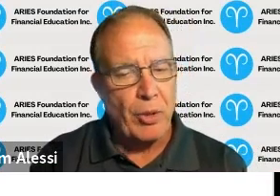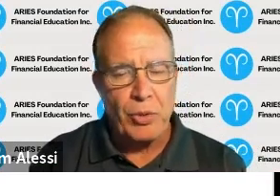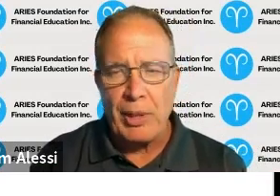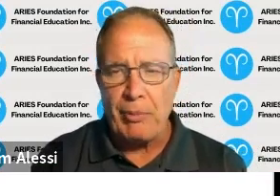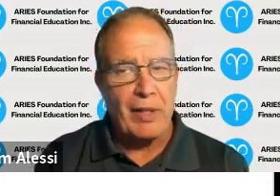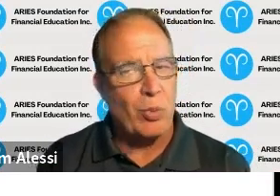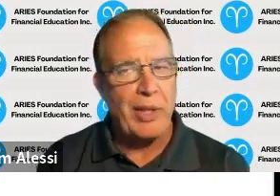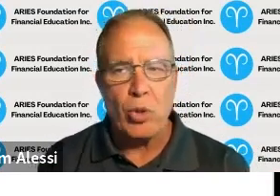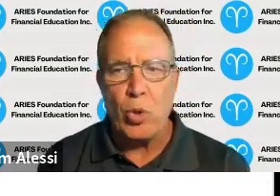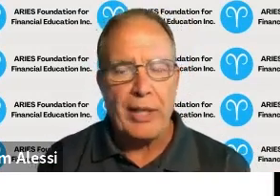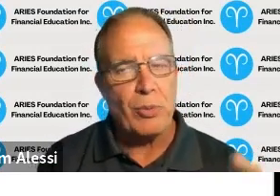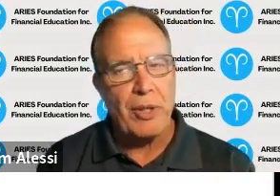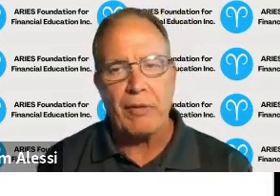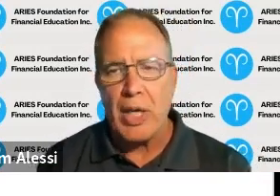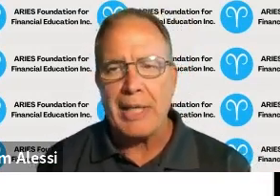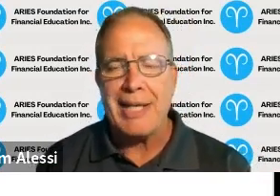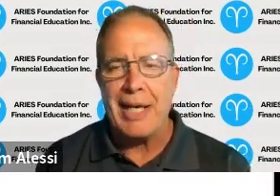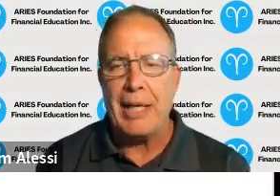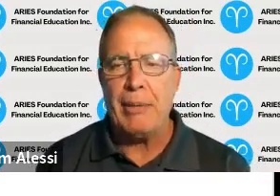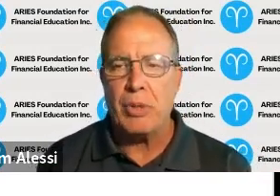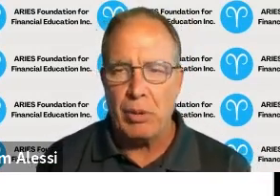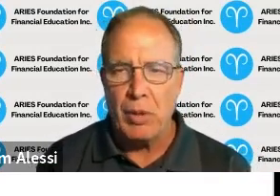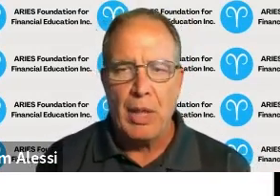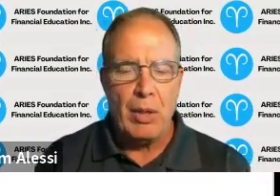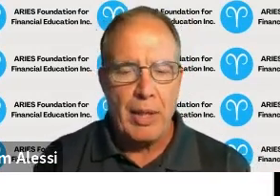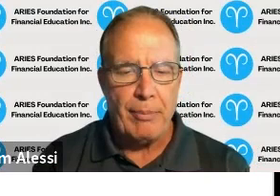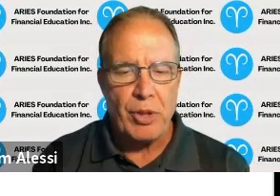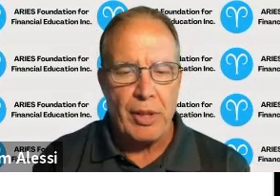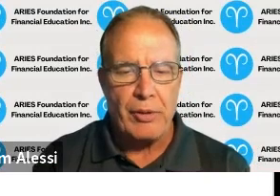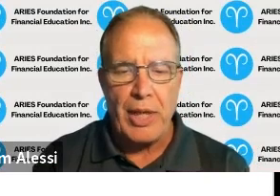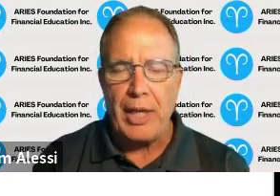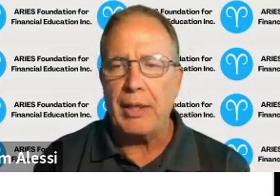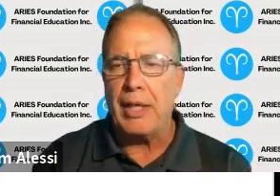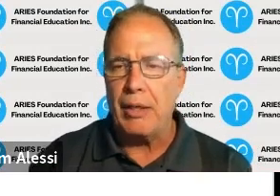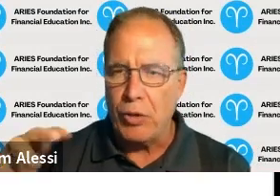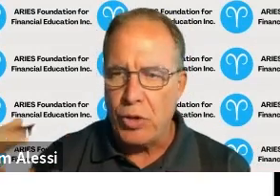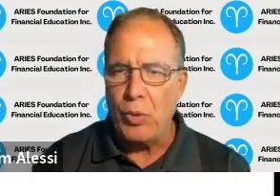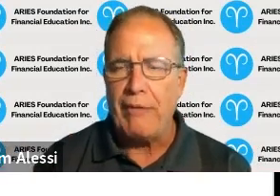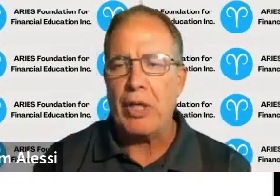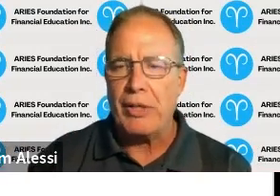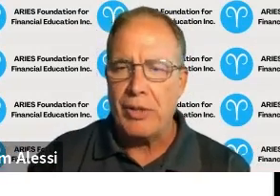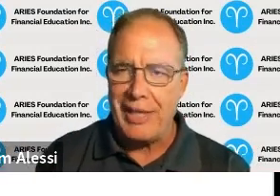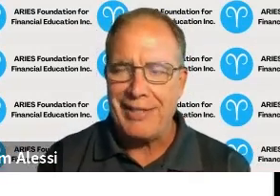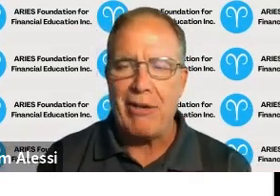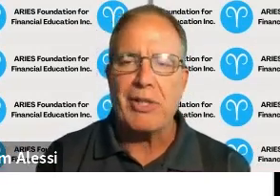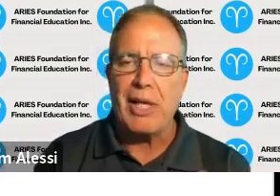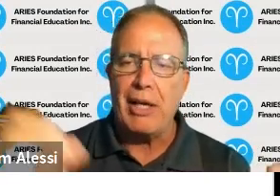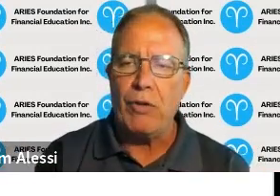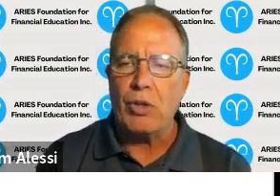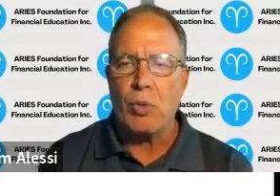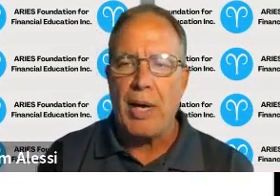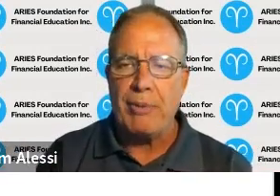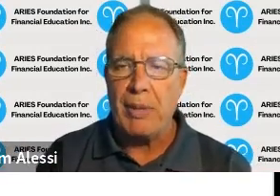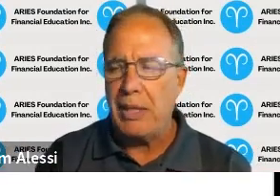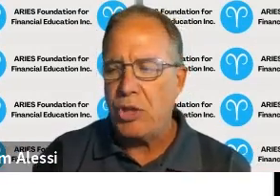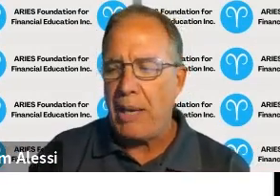going to go through some of this real quick because we don't have a lot of time. So just understand that if you do have any questions, as Sarah say, if you